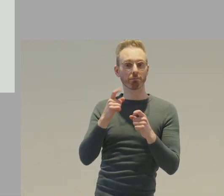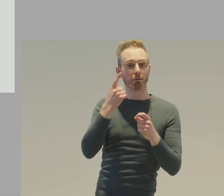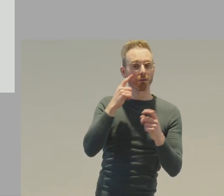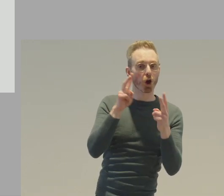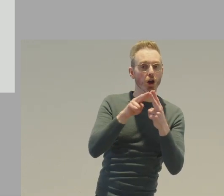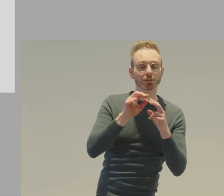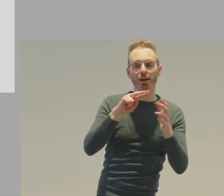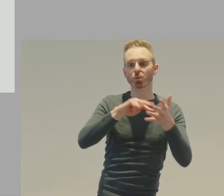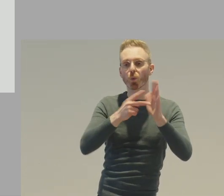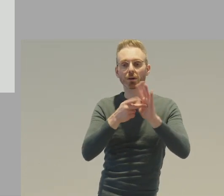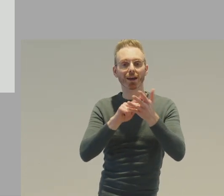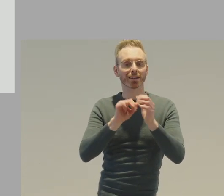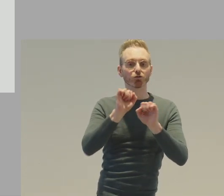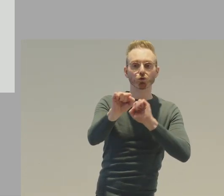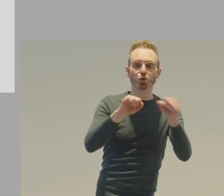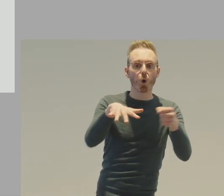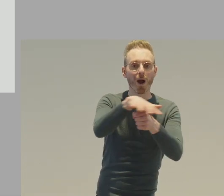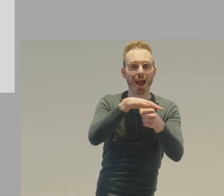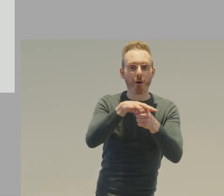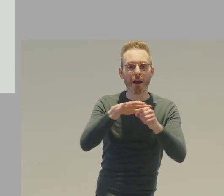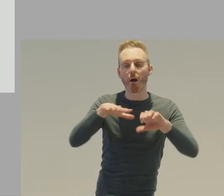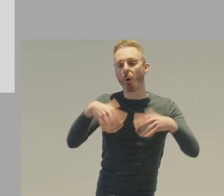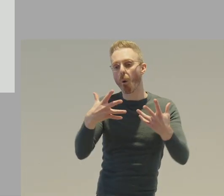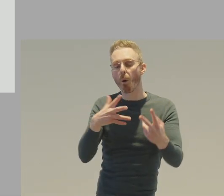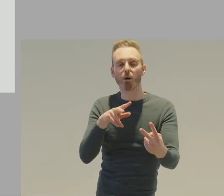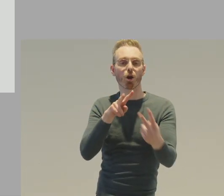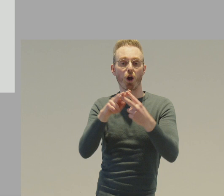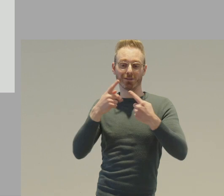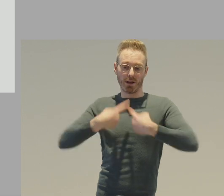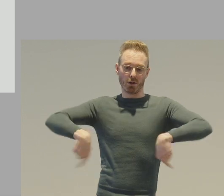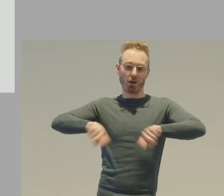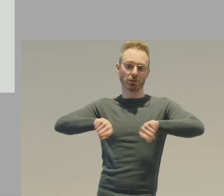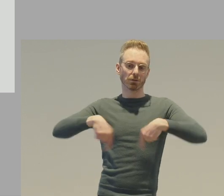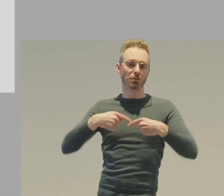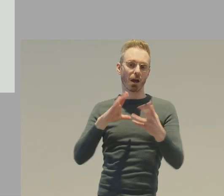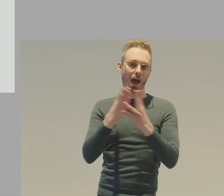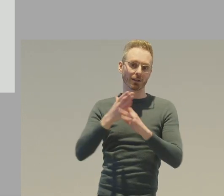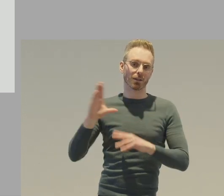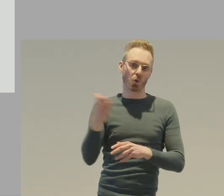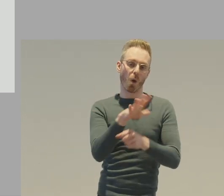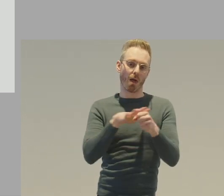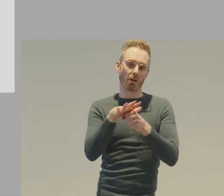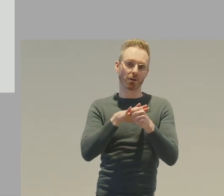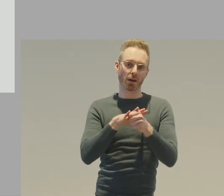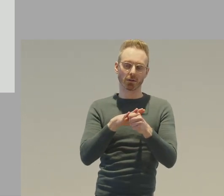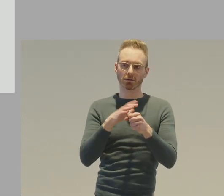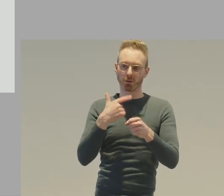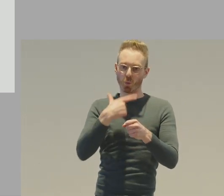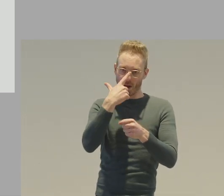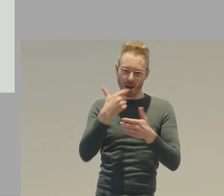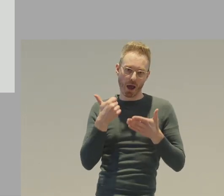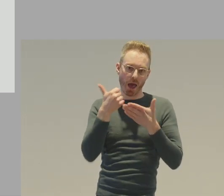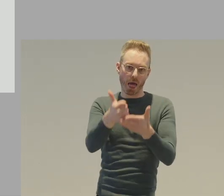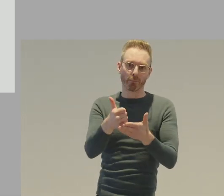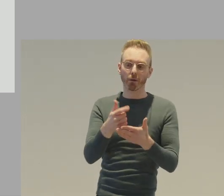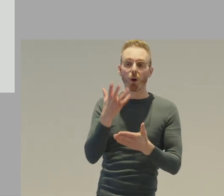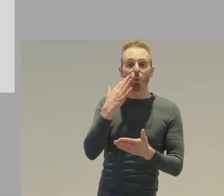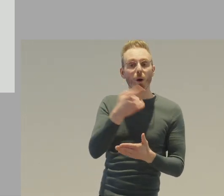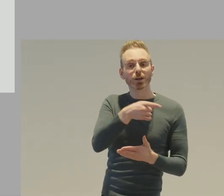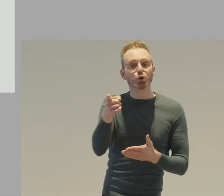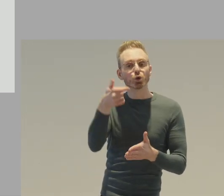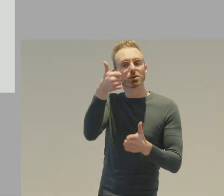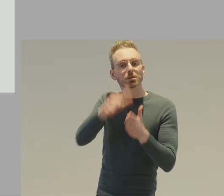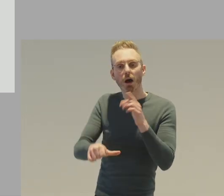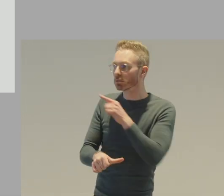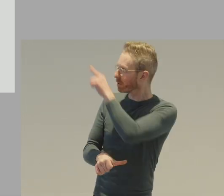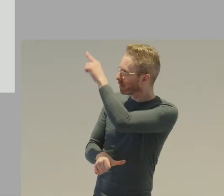But I guess the reason I put this up here is because it can be very easy when you start this process to go, this is too complicated. I don't